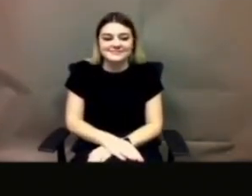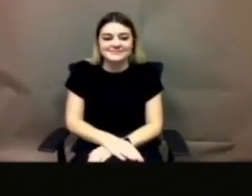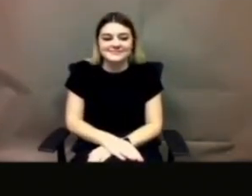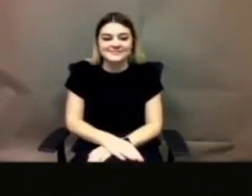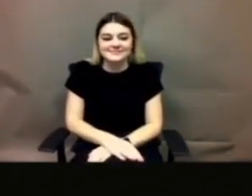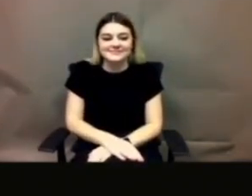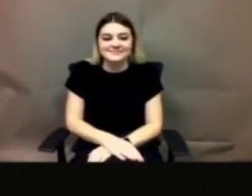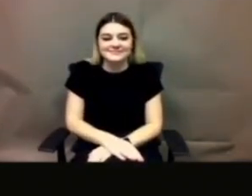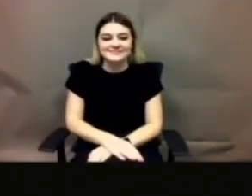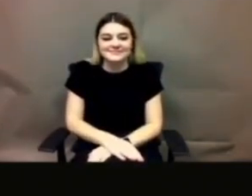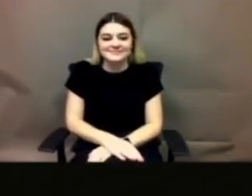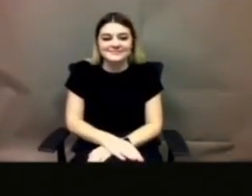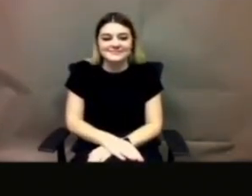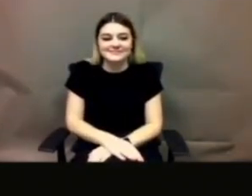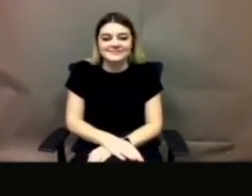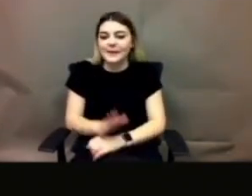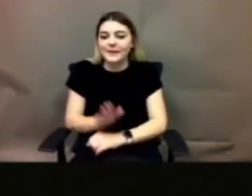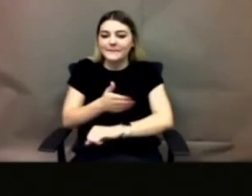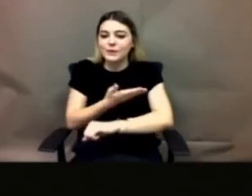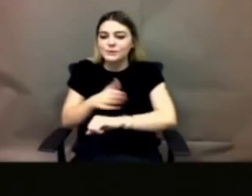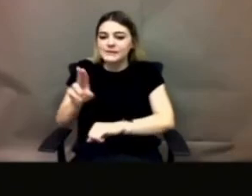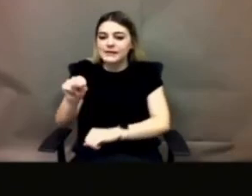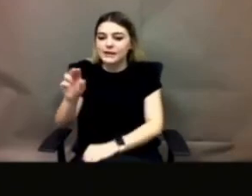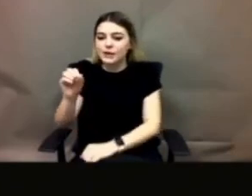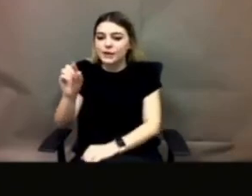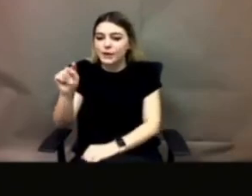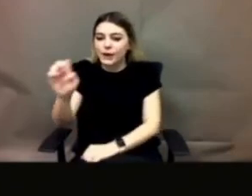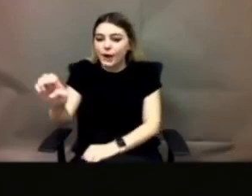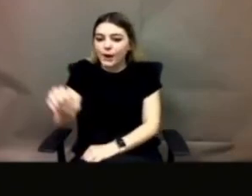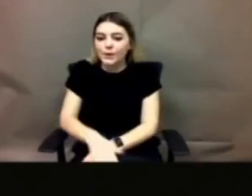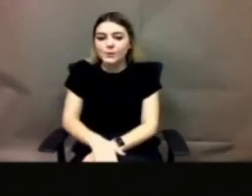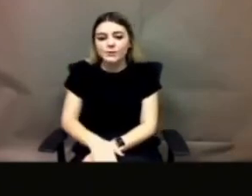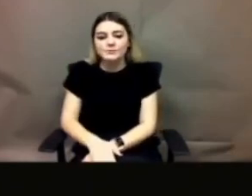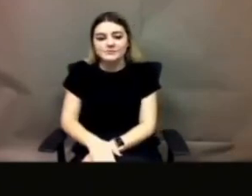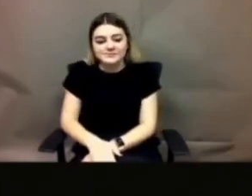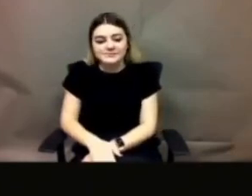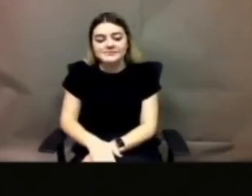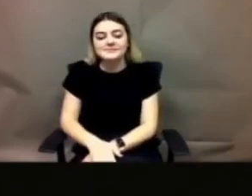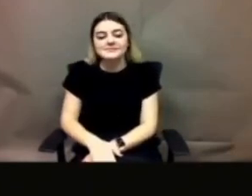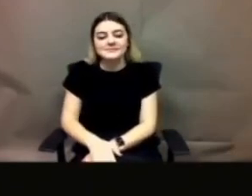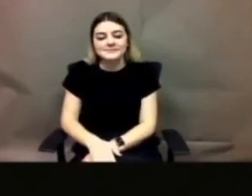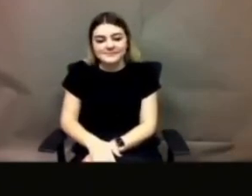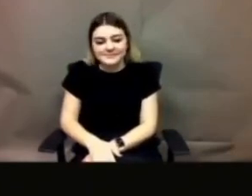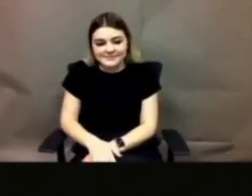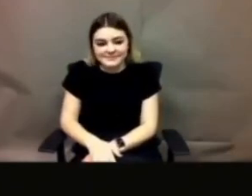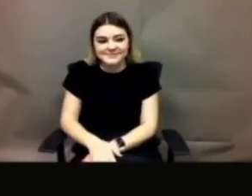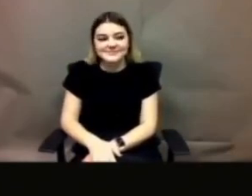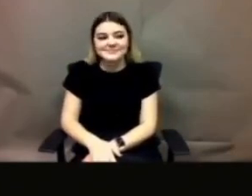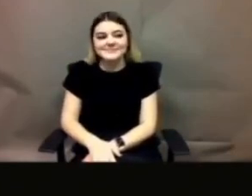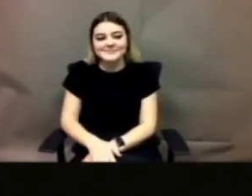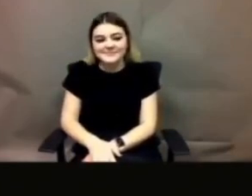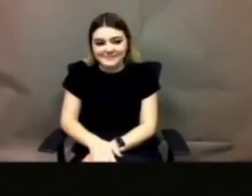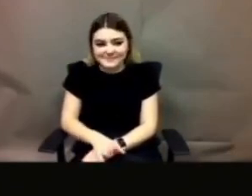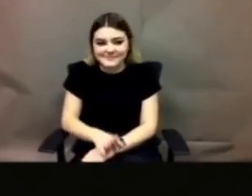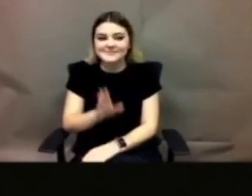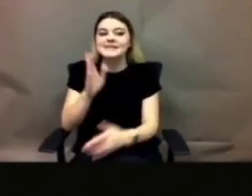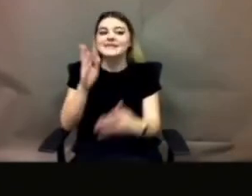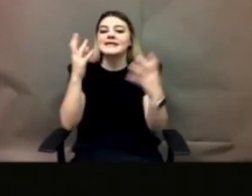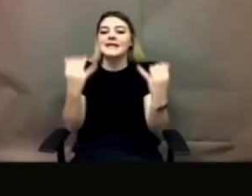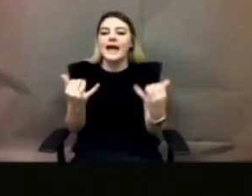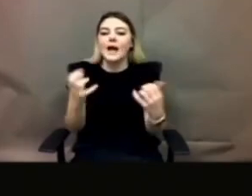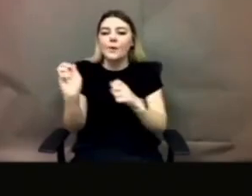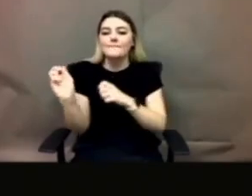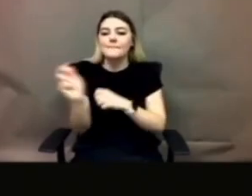one. A bass note. All right, let's go with the bass note. I like the bass note. So I'll switch back to my code tab, and now you can see that bass